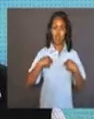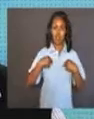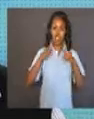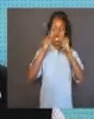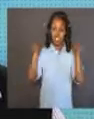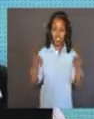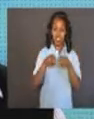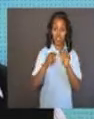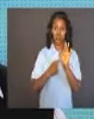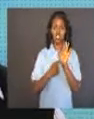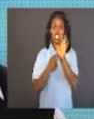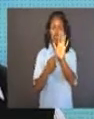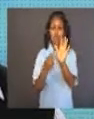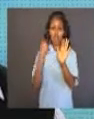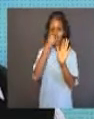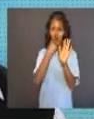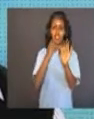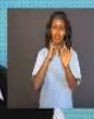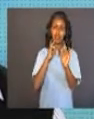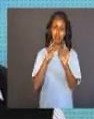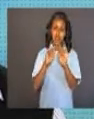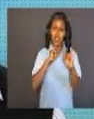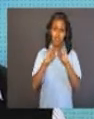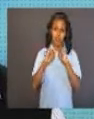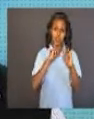screens that display information.